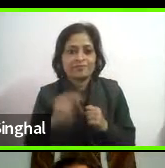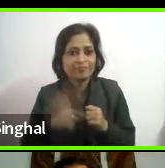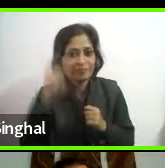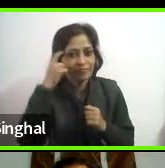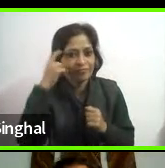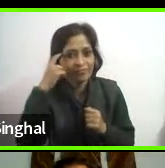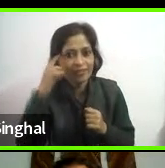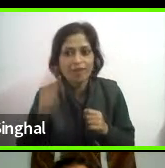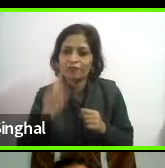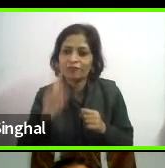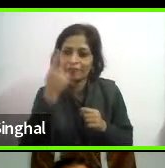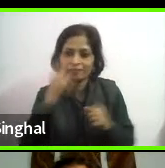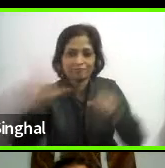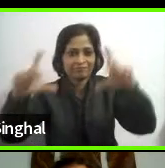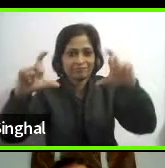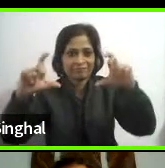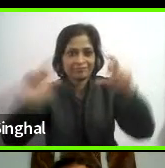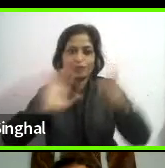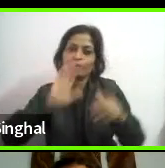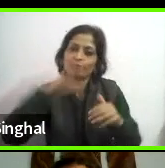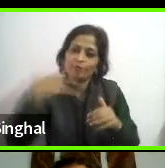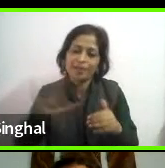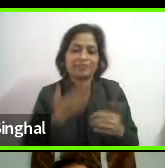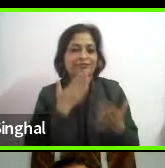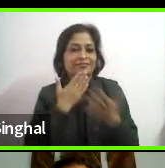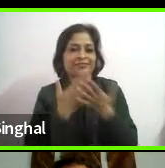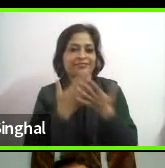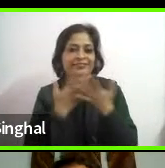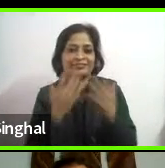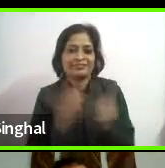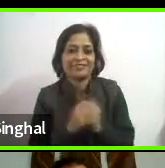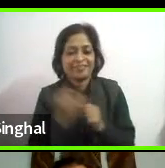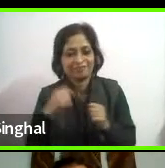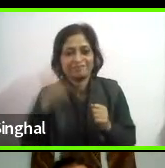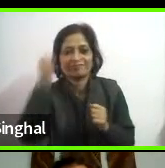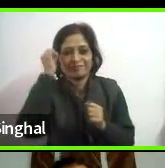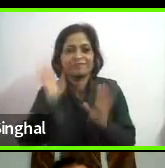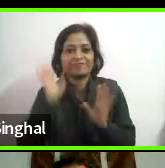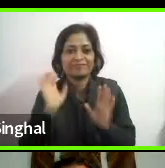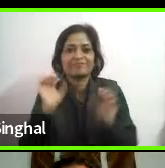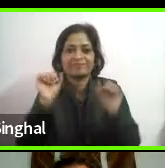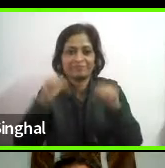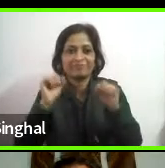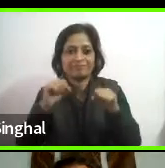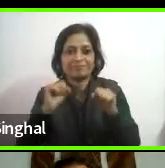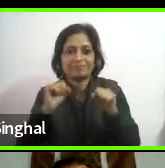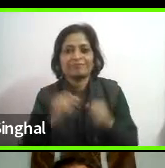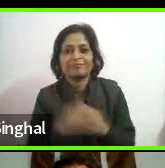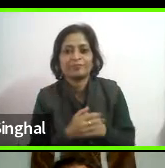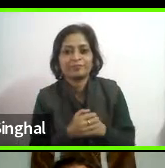take the photograph first. I understand that, yes.